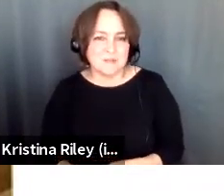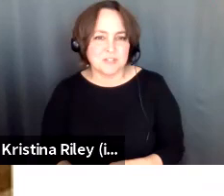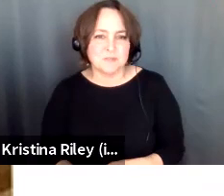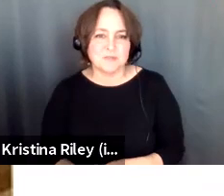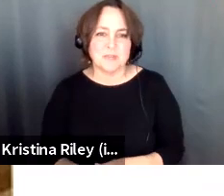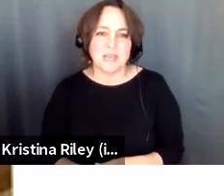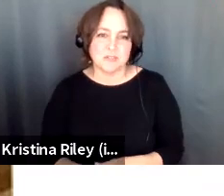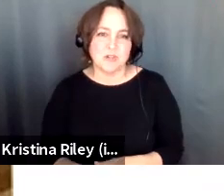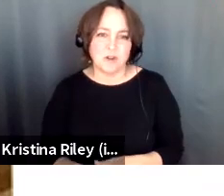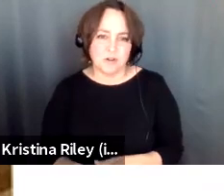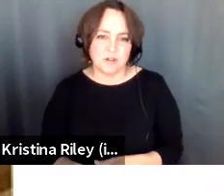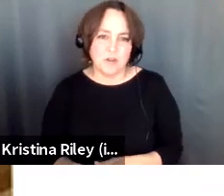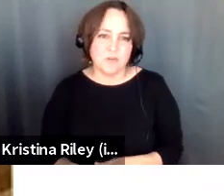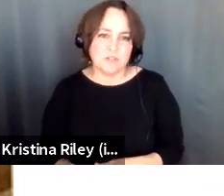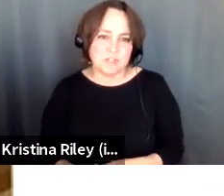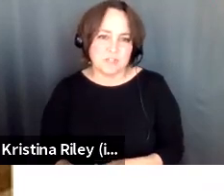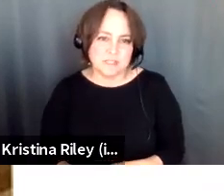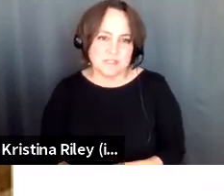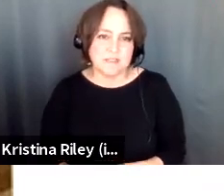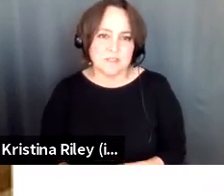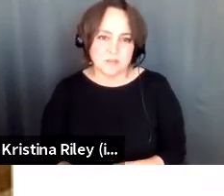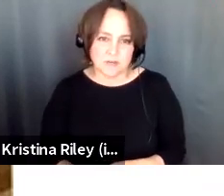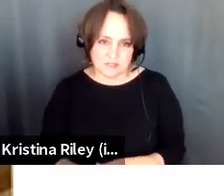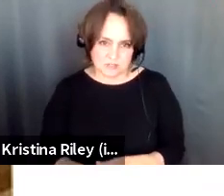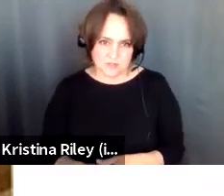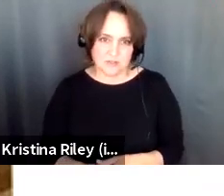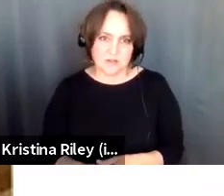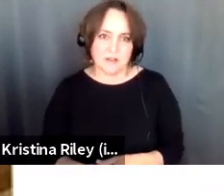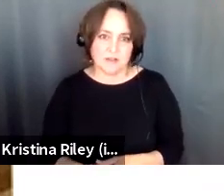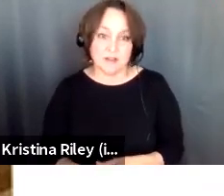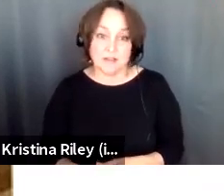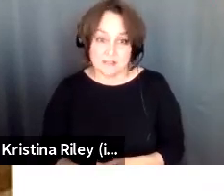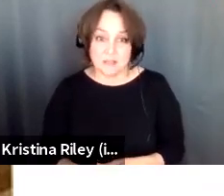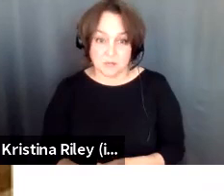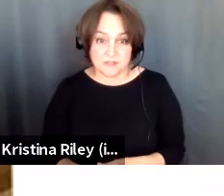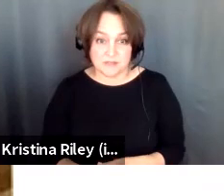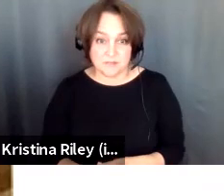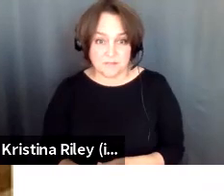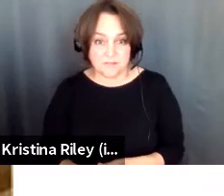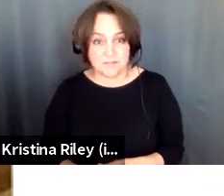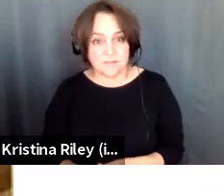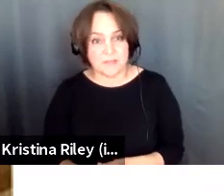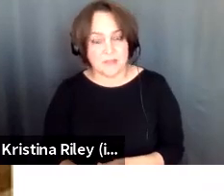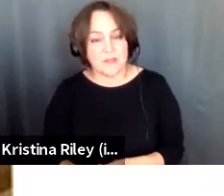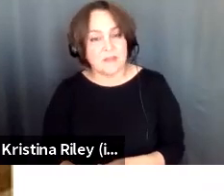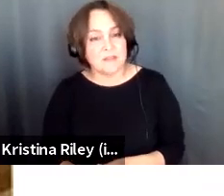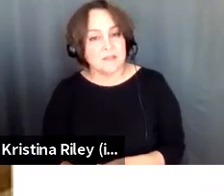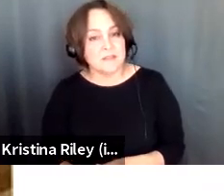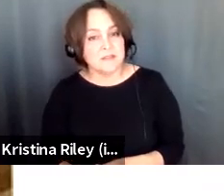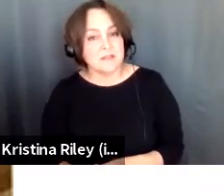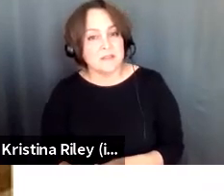This image comes from Kendall Hall, which is in the historic district on Gallaudet's campus.